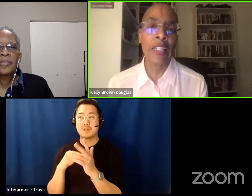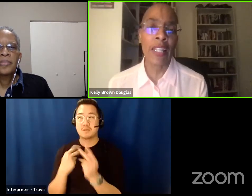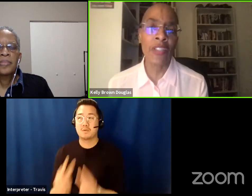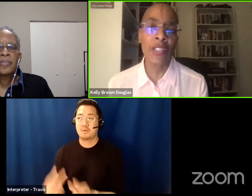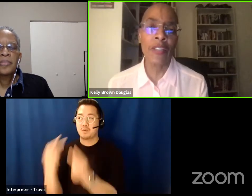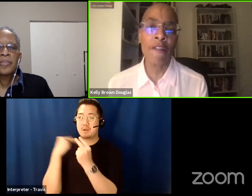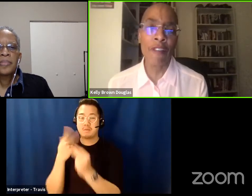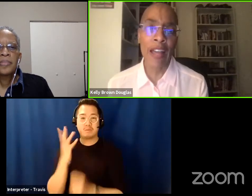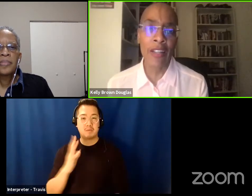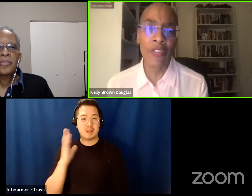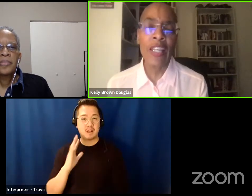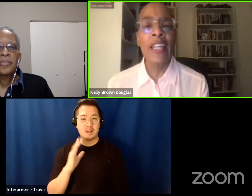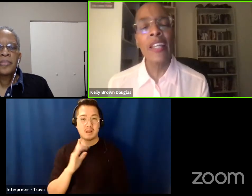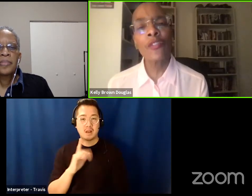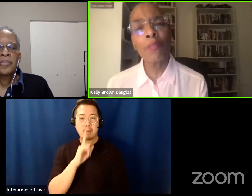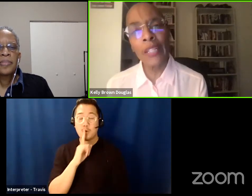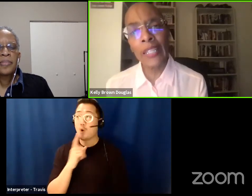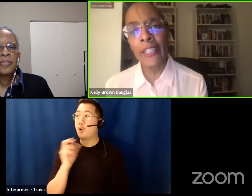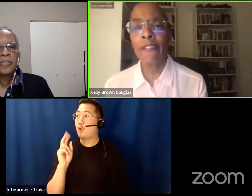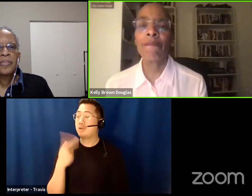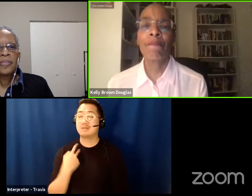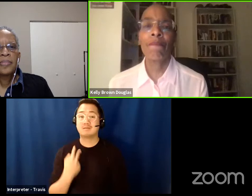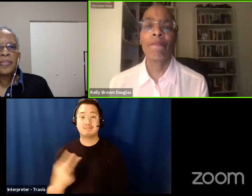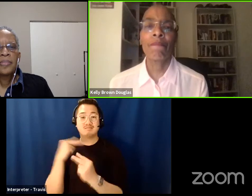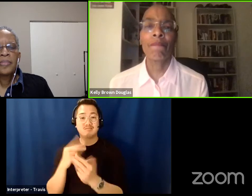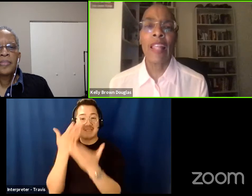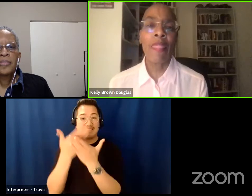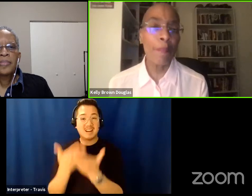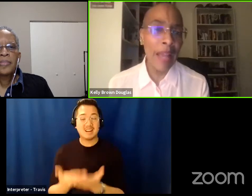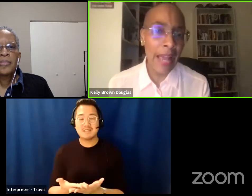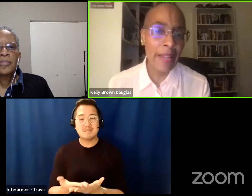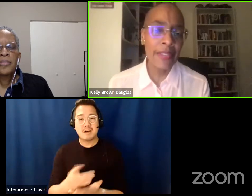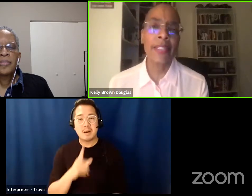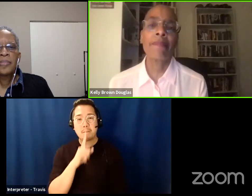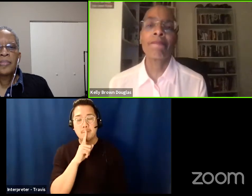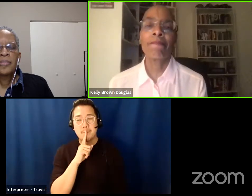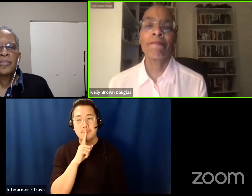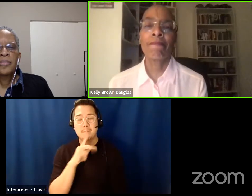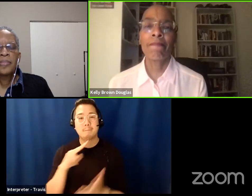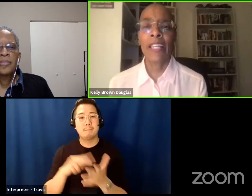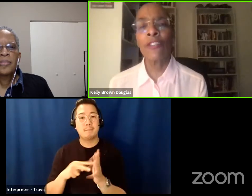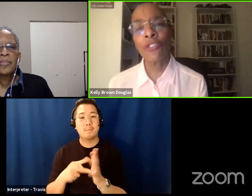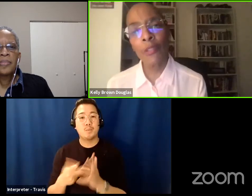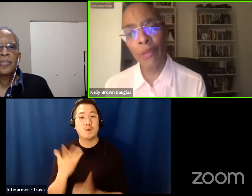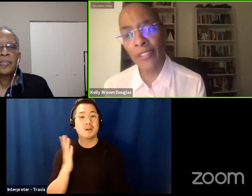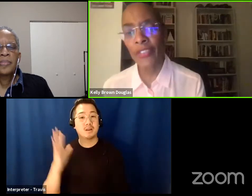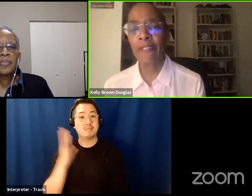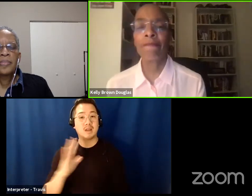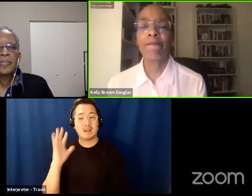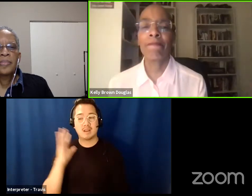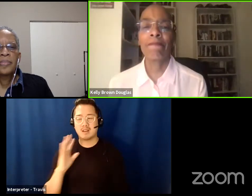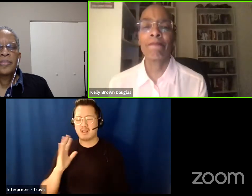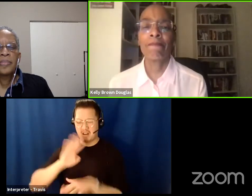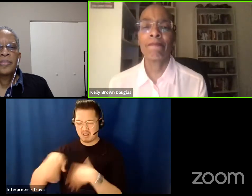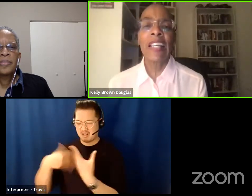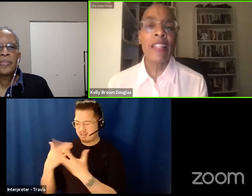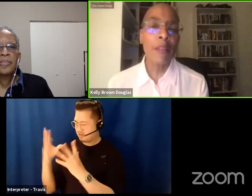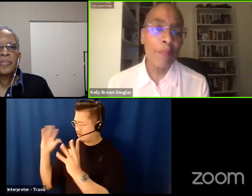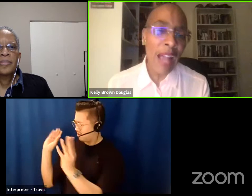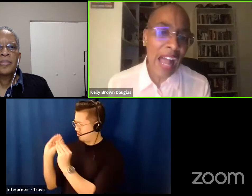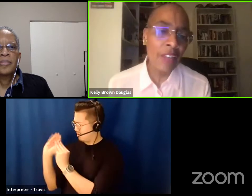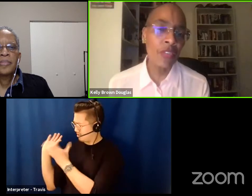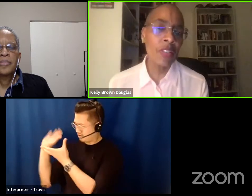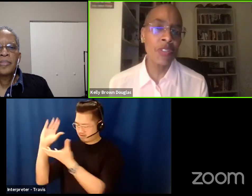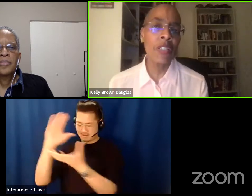and recollection of facts. It's bringing the past into the present.